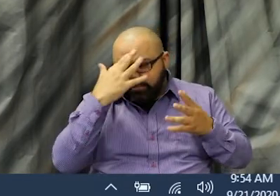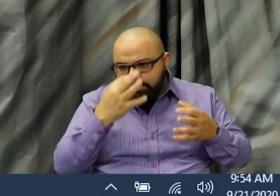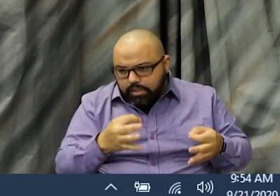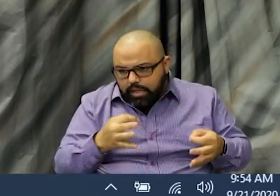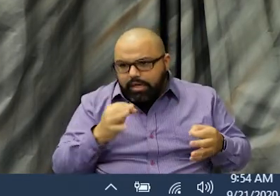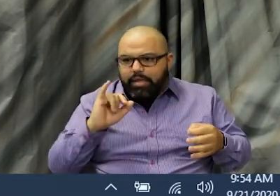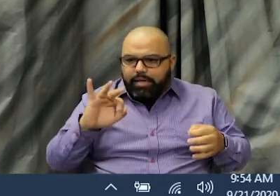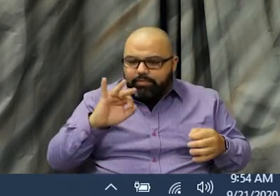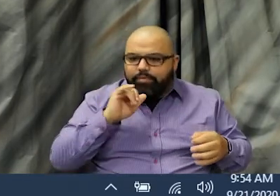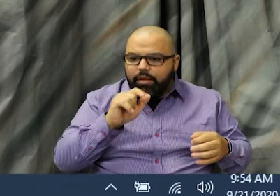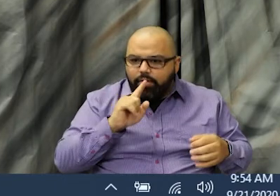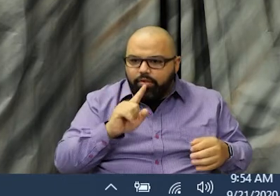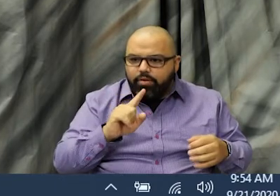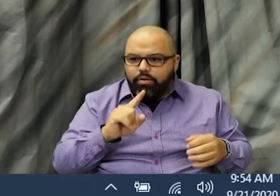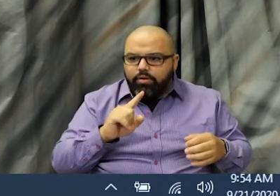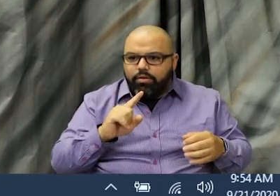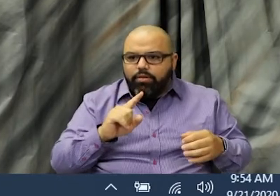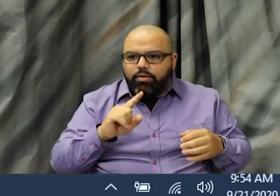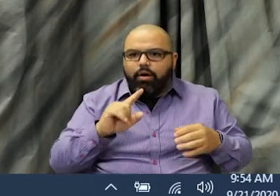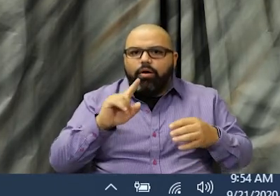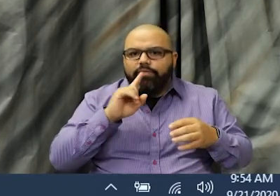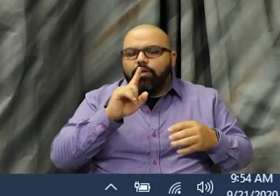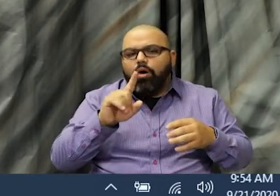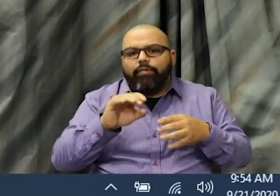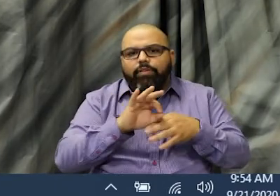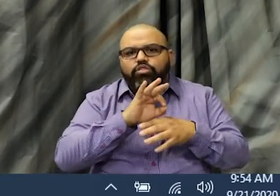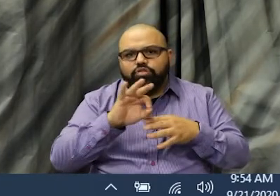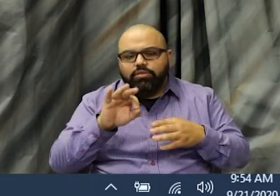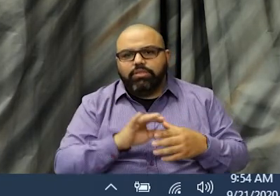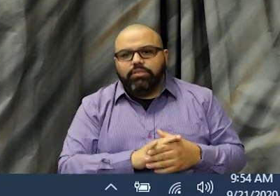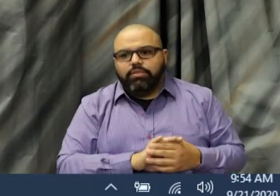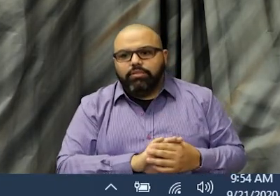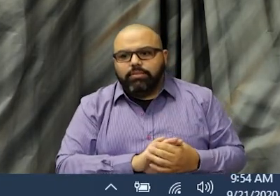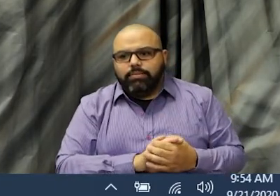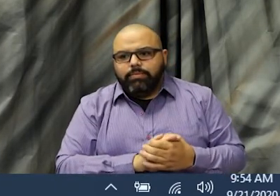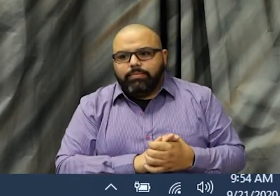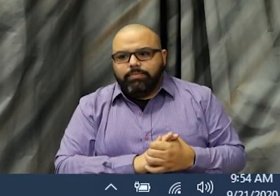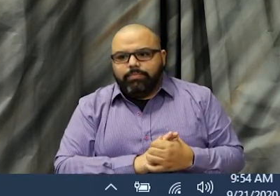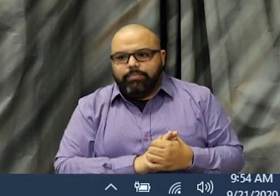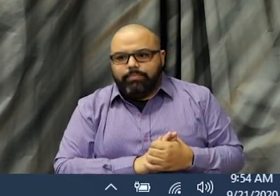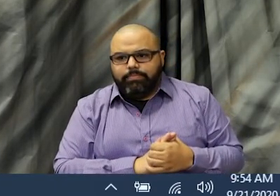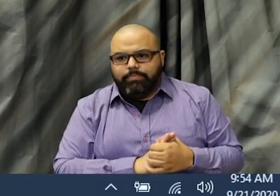and determining whether or not they are functions.